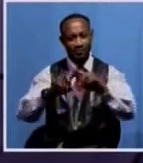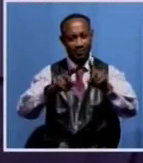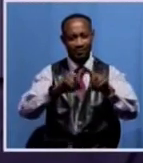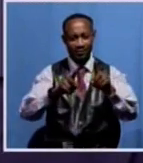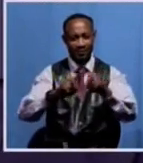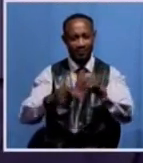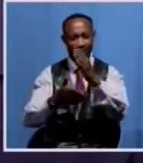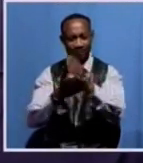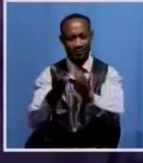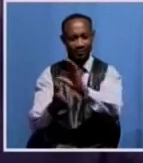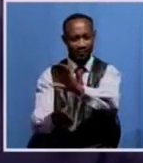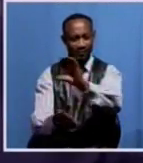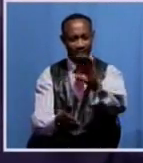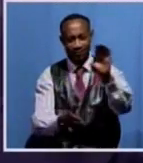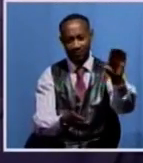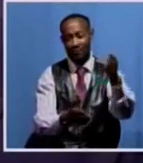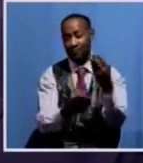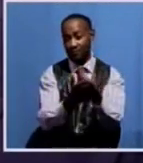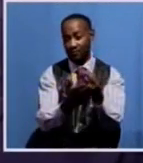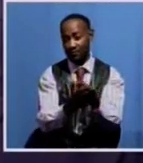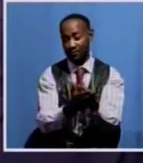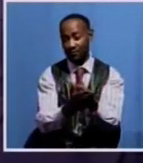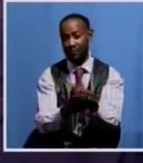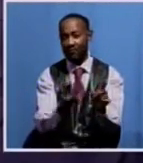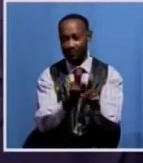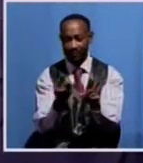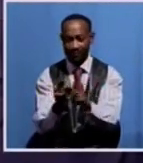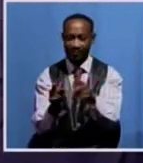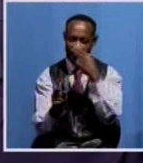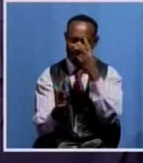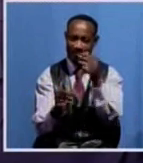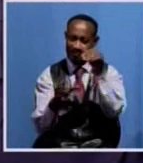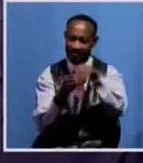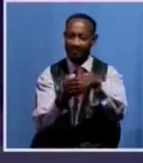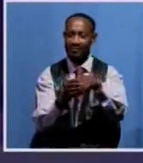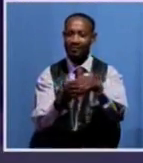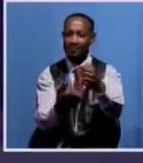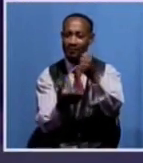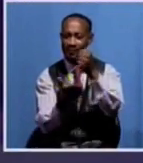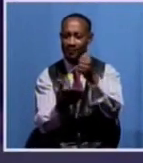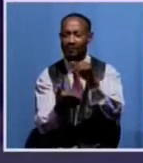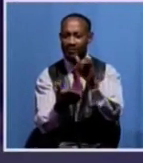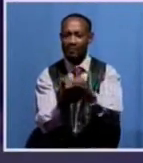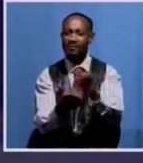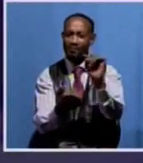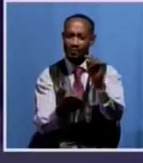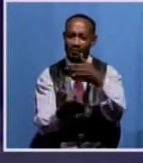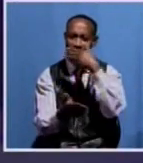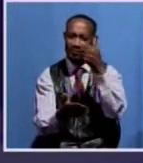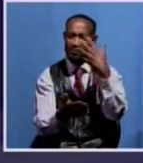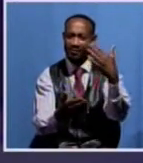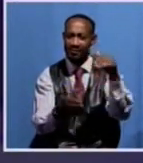to that. But that obviously is something that we can look at as we do the midterm review of the budget performance. That seems to be the major thrust of your budget,